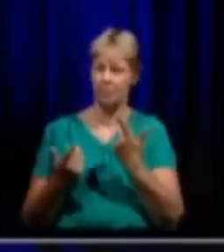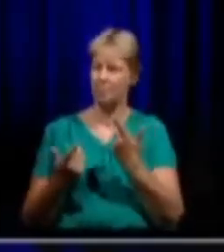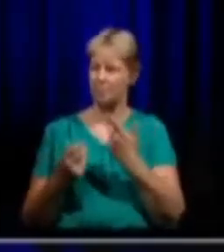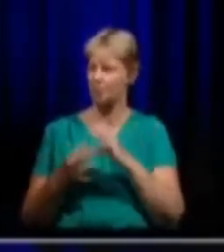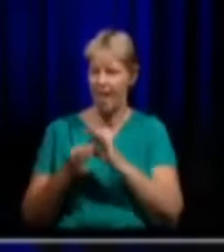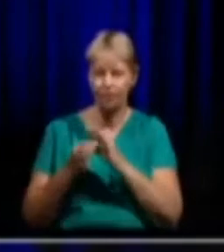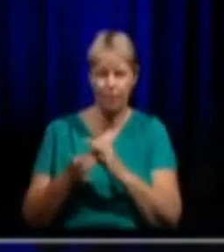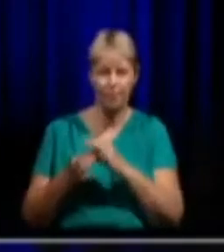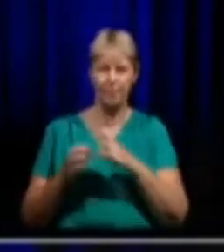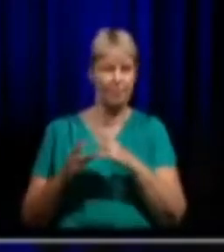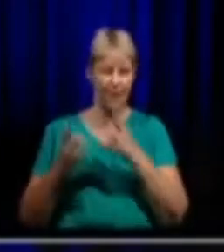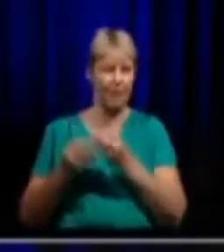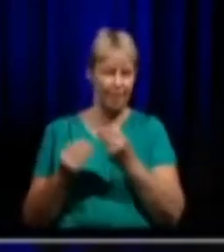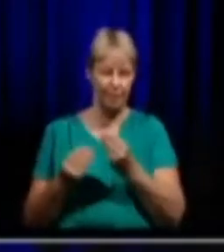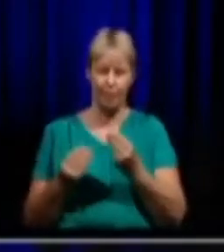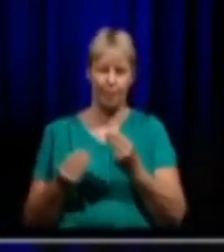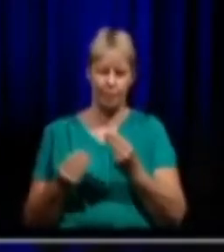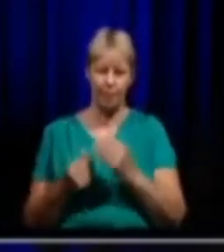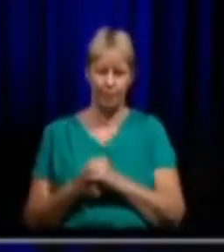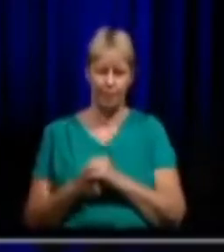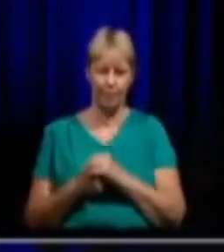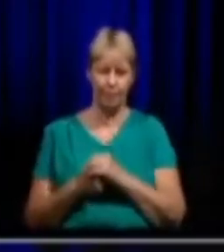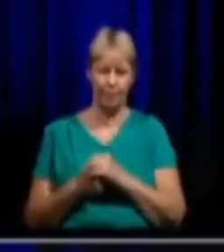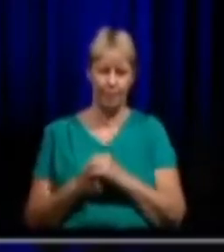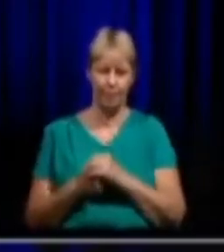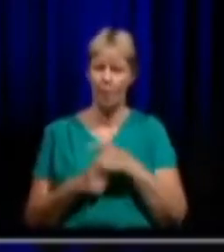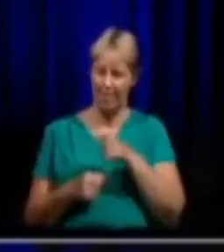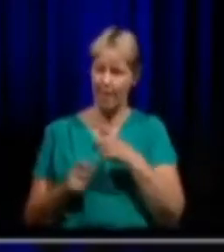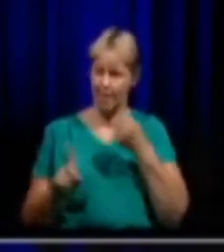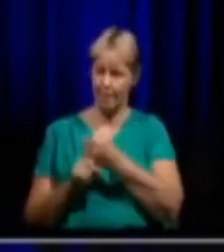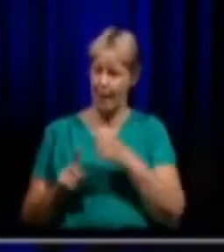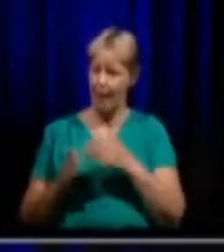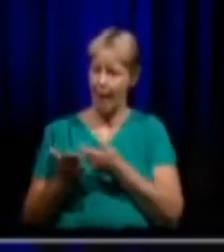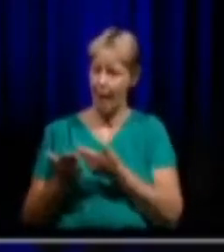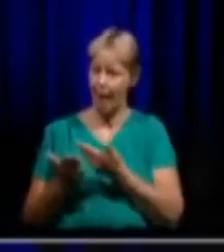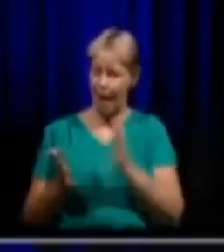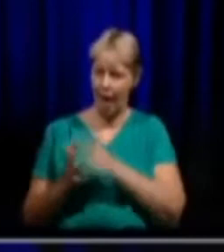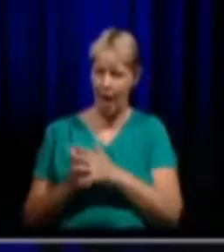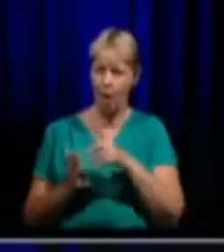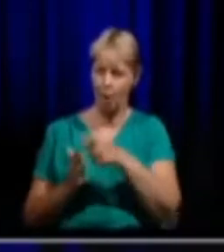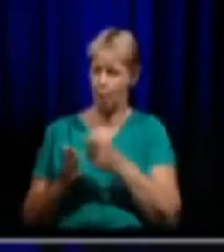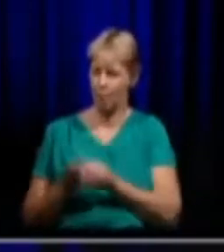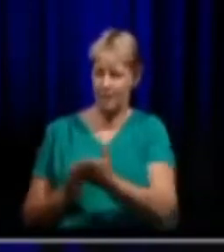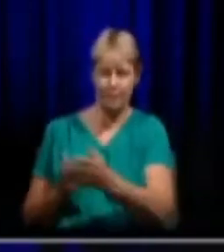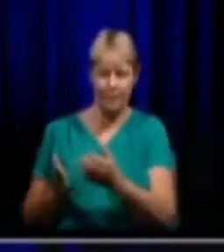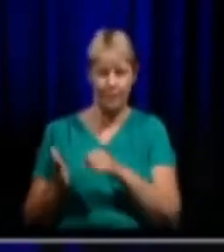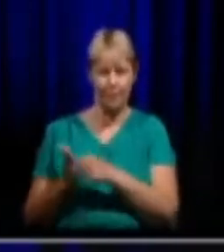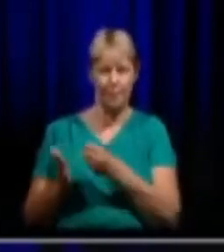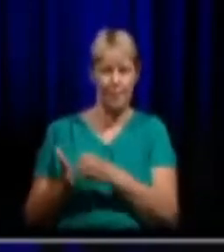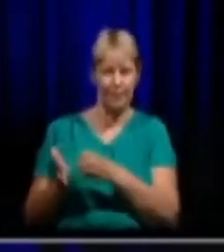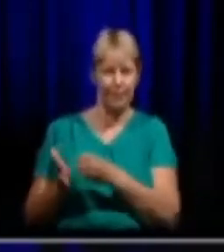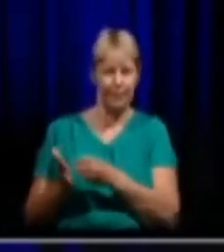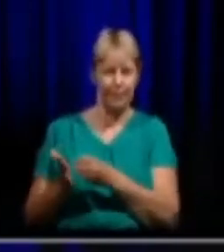So if we think about it, who we associate with really affects how we spend money. If we're associating with people who love to